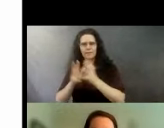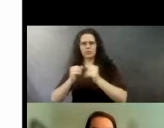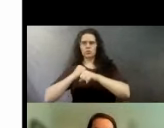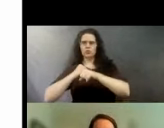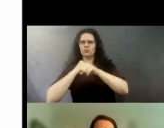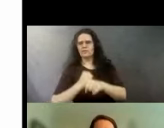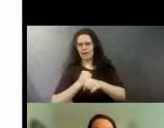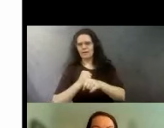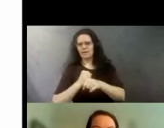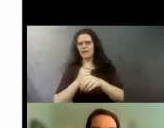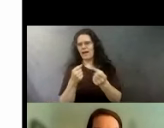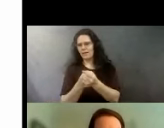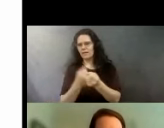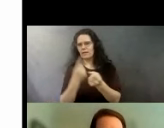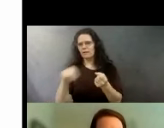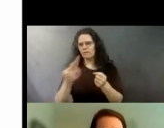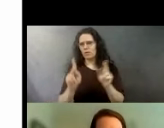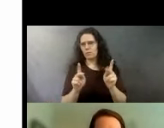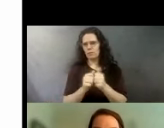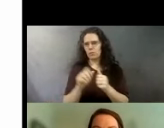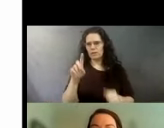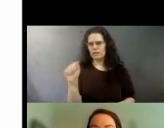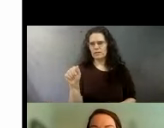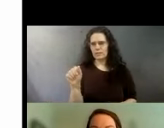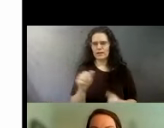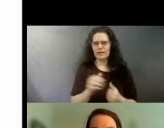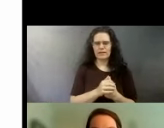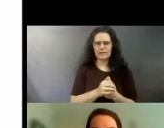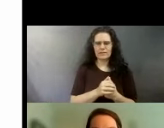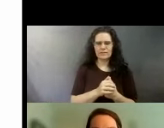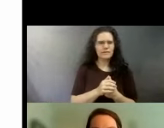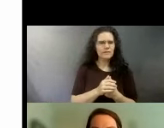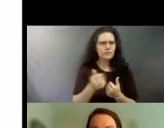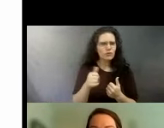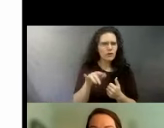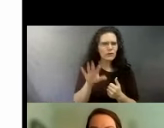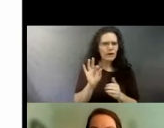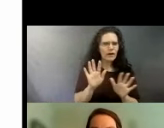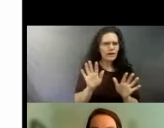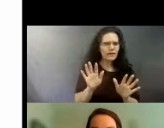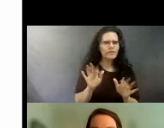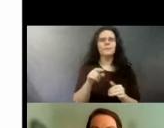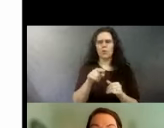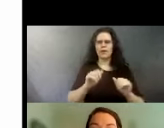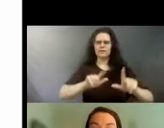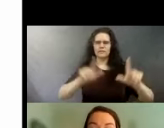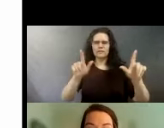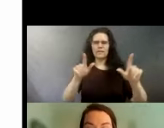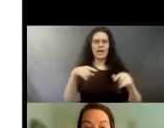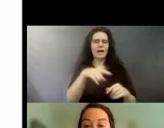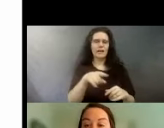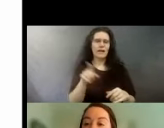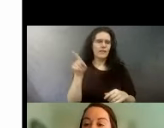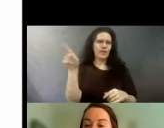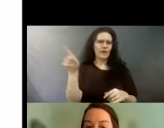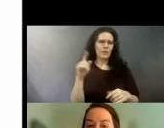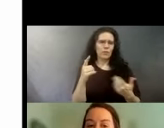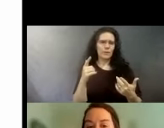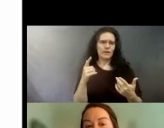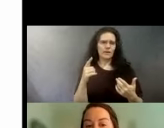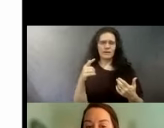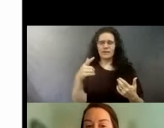So they are, let's see, I think I have that listed here, yes. They are going to be a really good resource, whether or